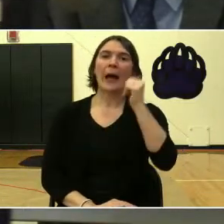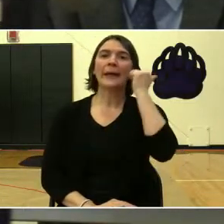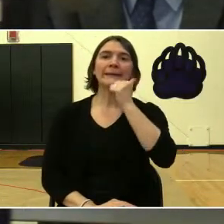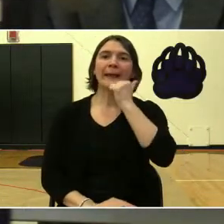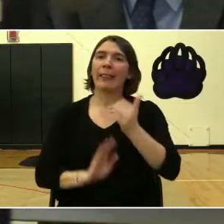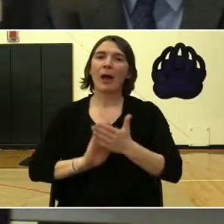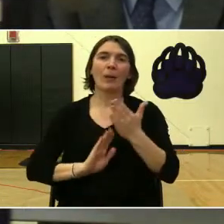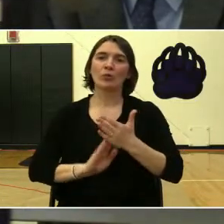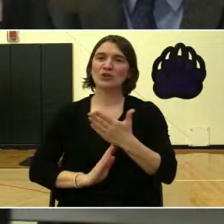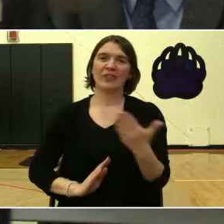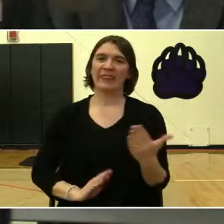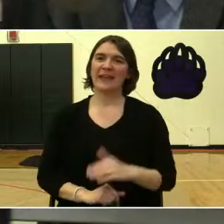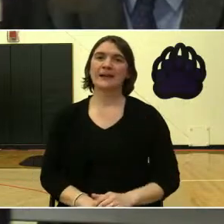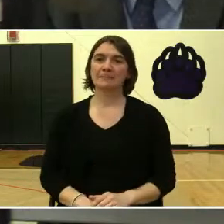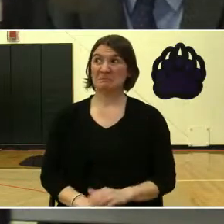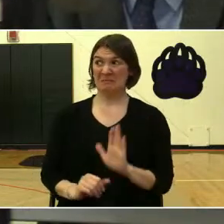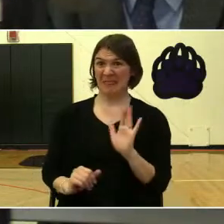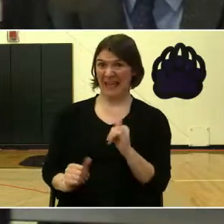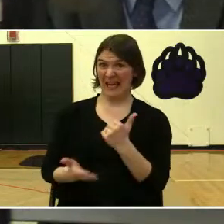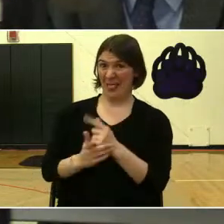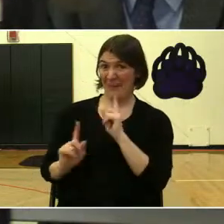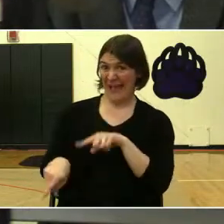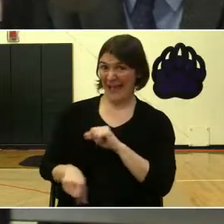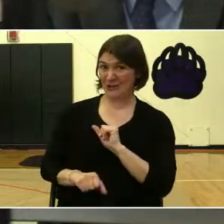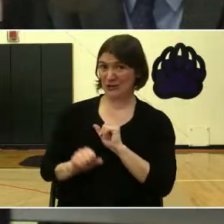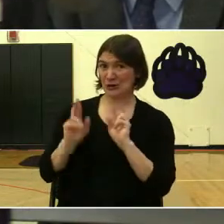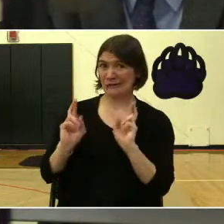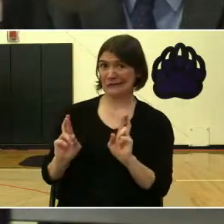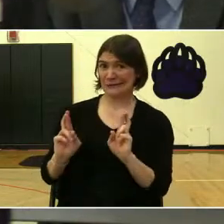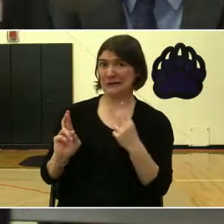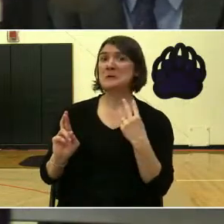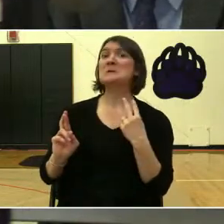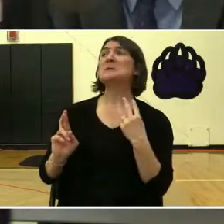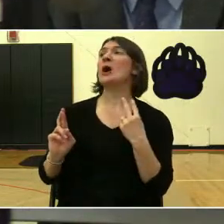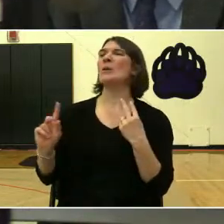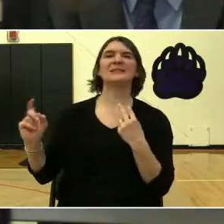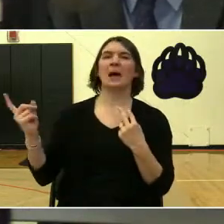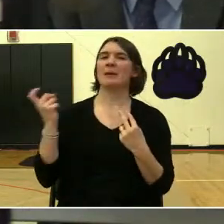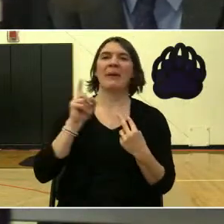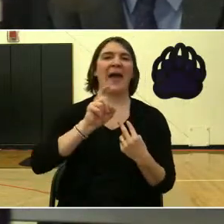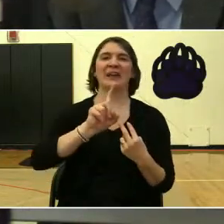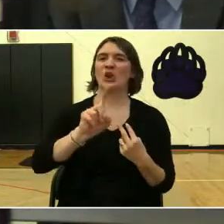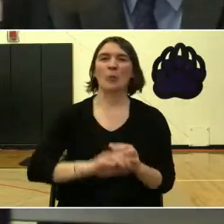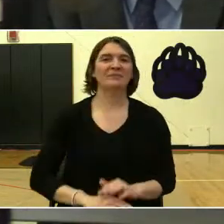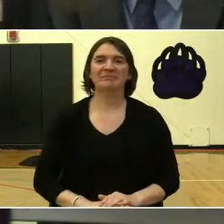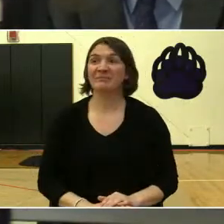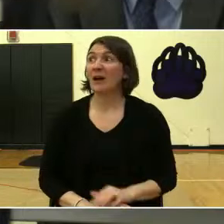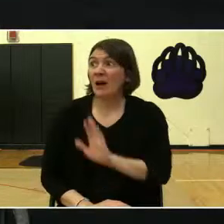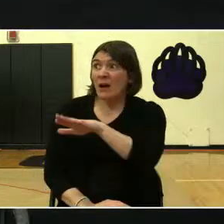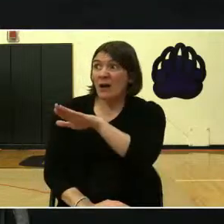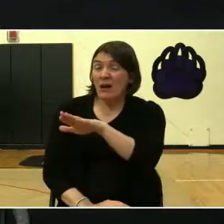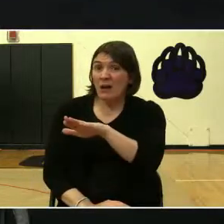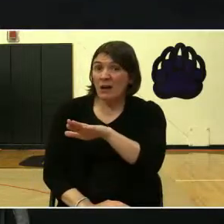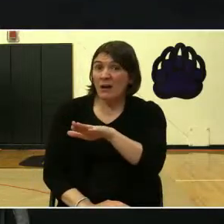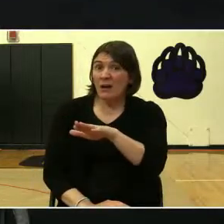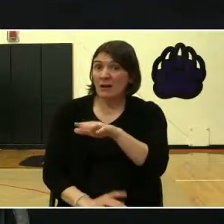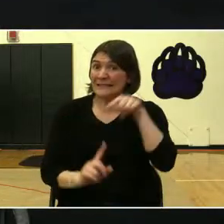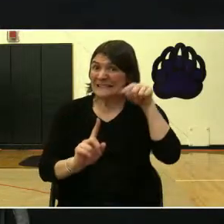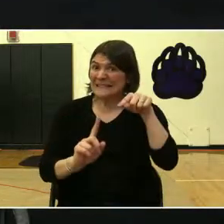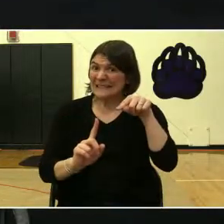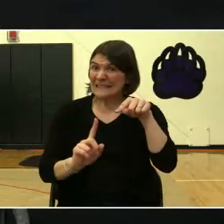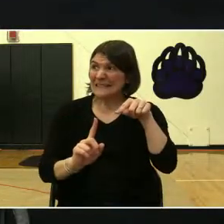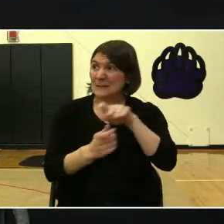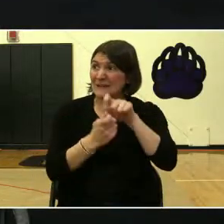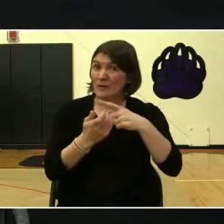uh uh number and I hope that answers your question but I see you coming back up yes Mr orari are you also inquiring about specific